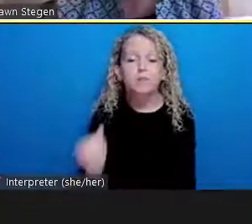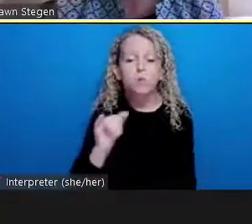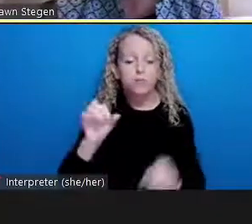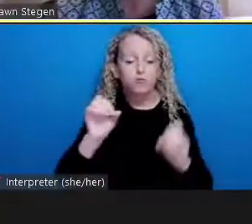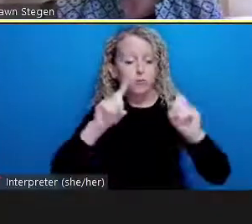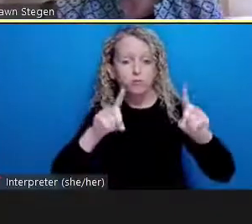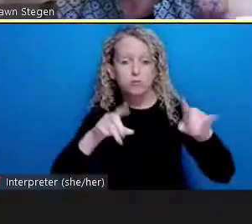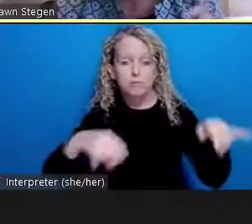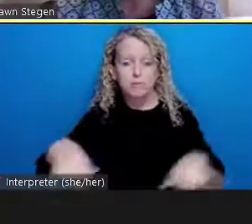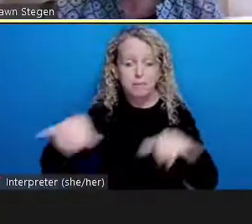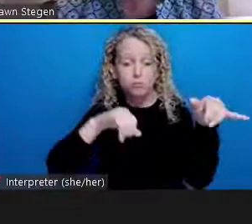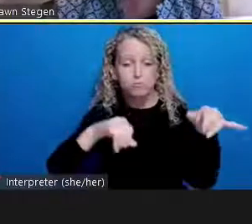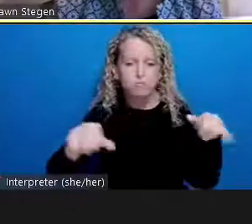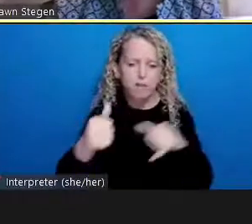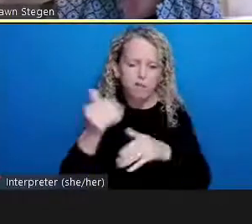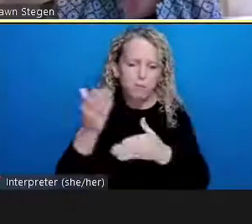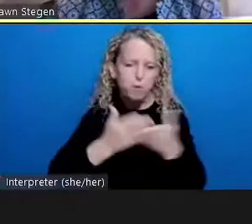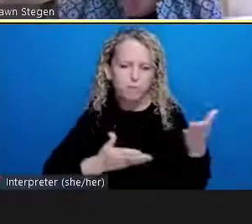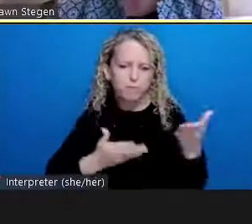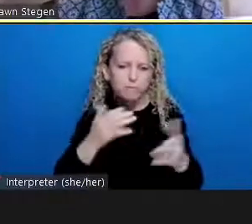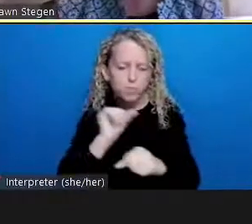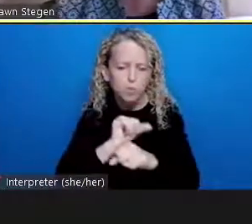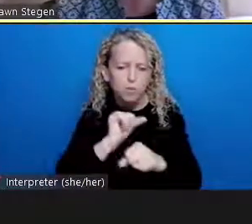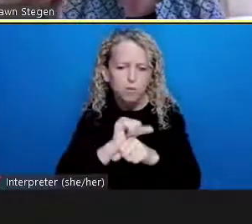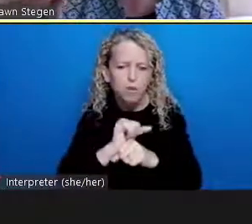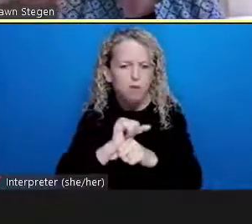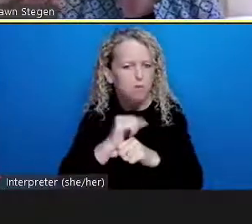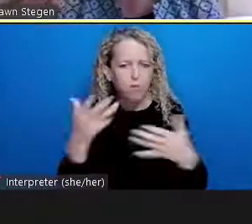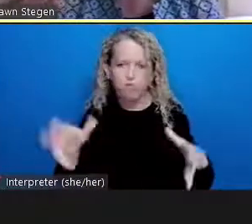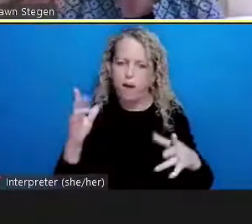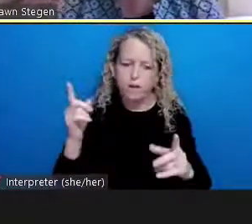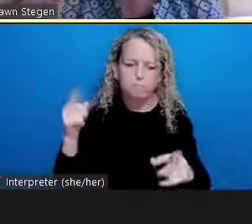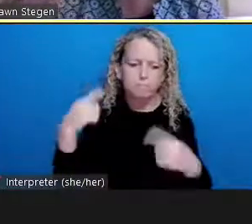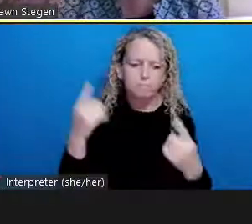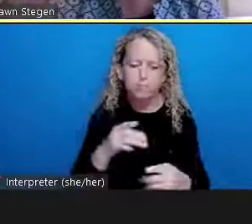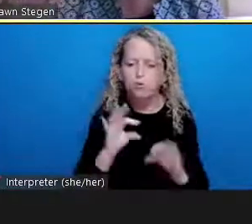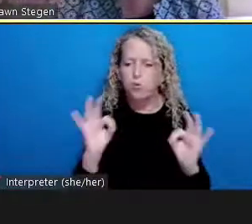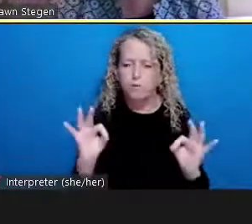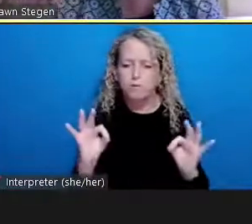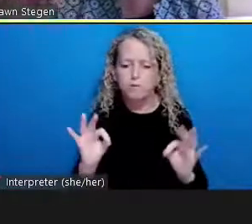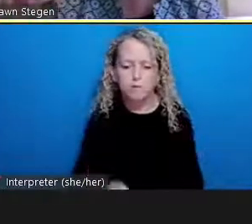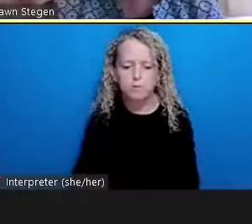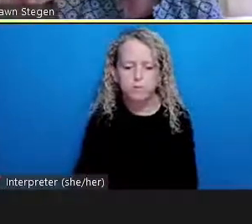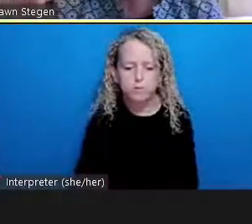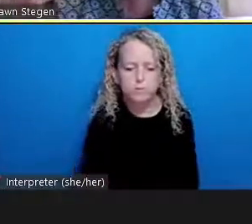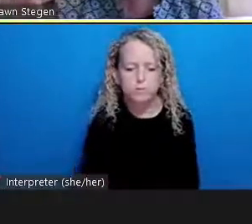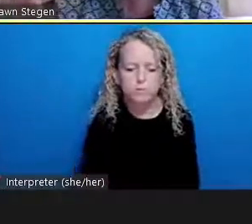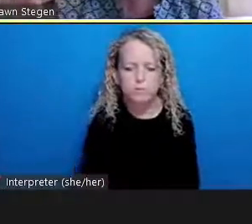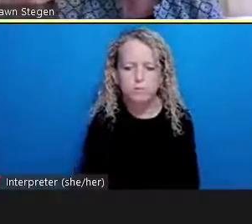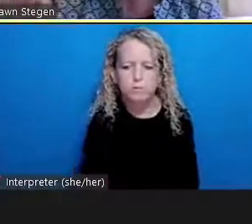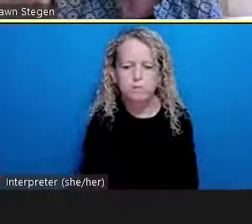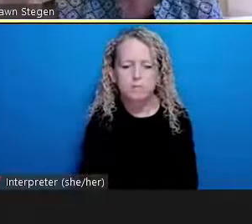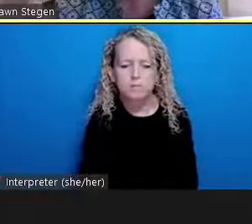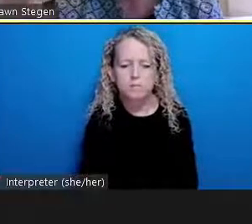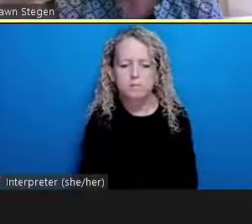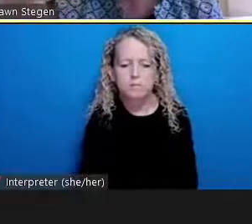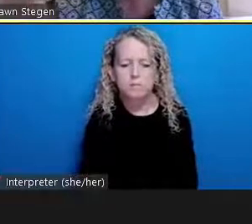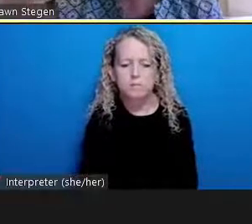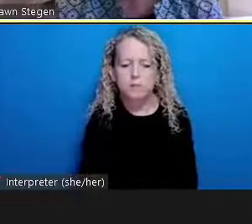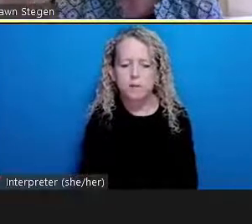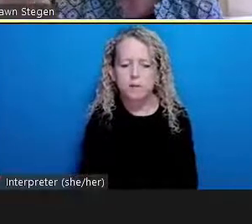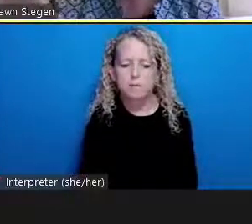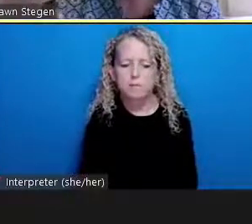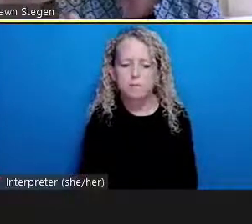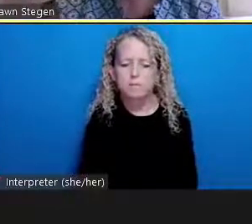the other piece of work that's well underway, of course, we're designing standards to ensure meaningful participation of all